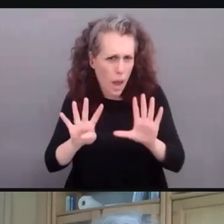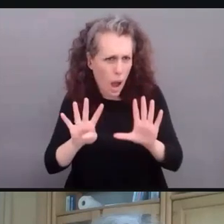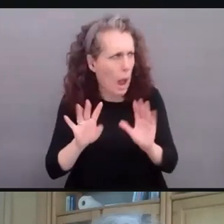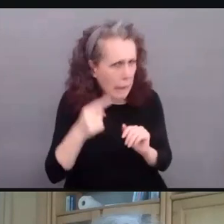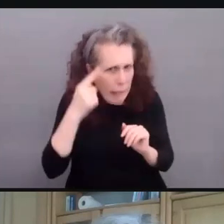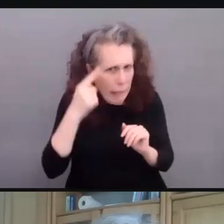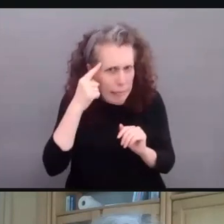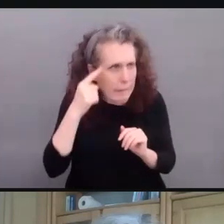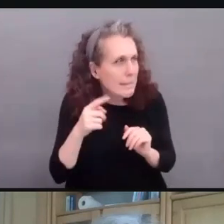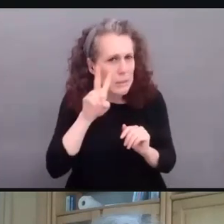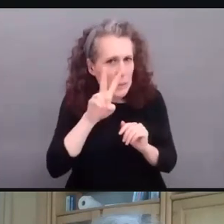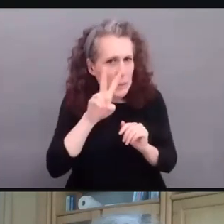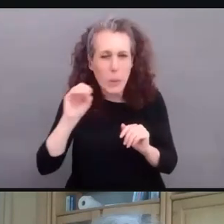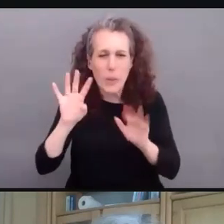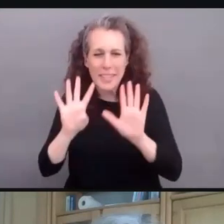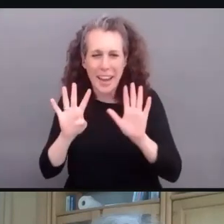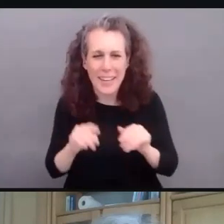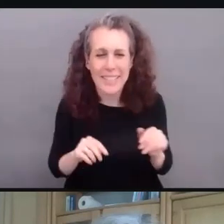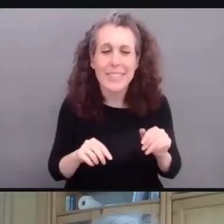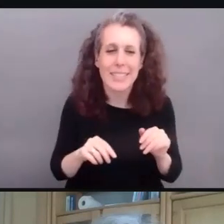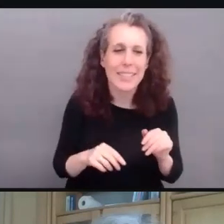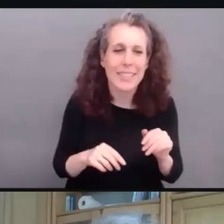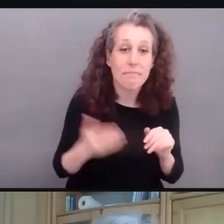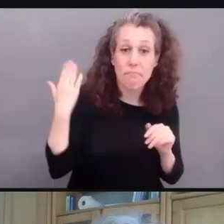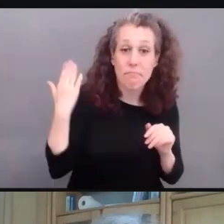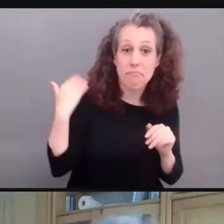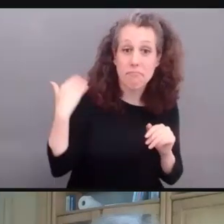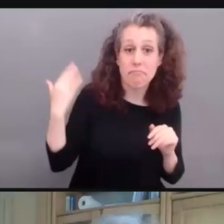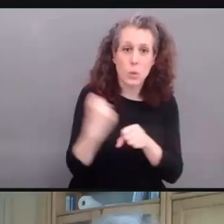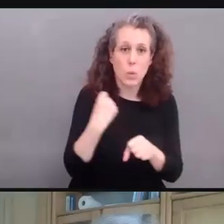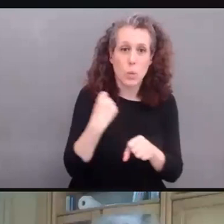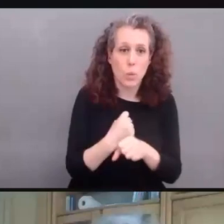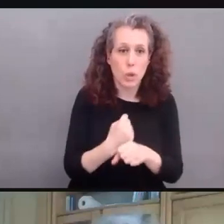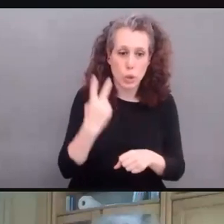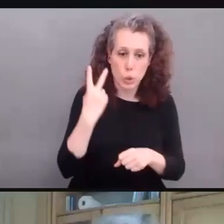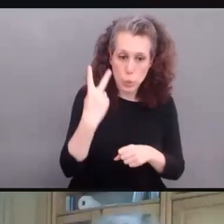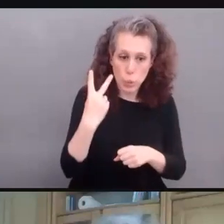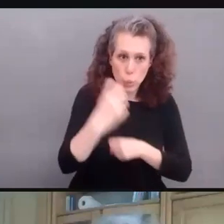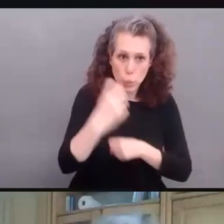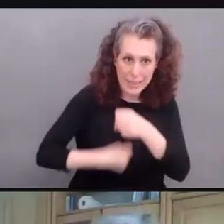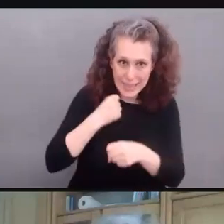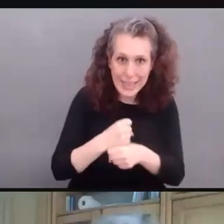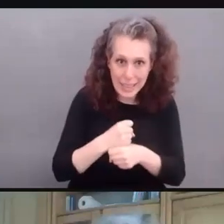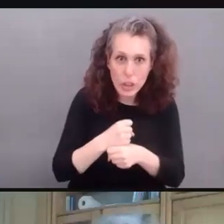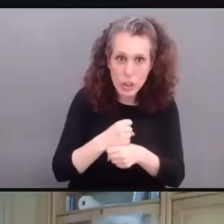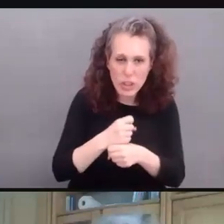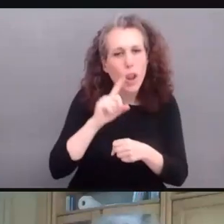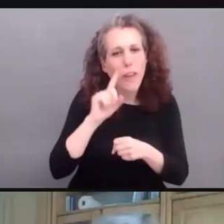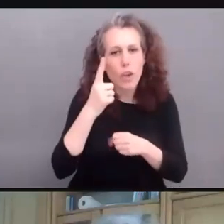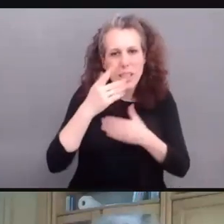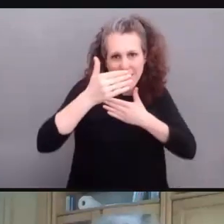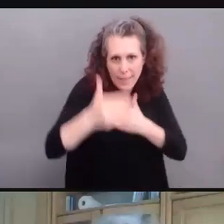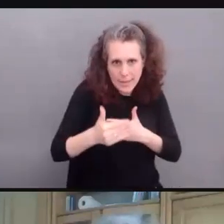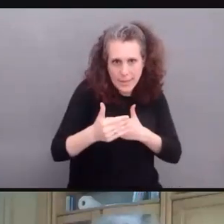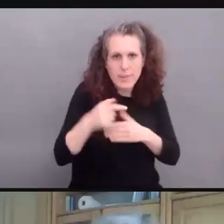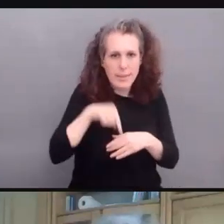remember correctly. And we worked 2 years on this first phase of the report. And it was started and